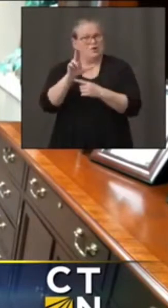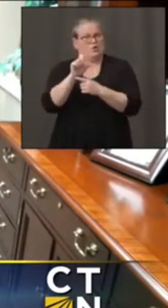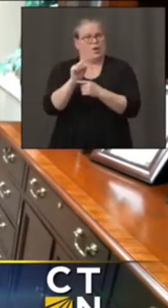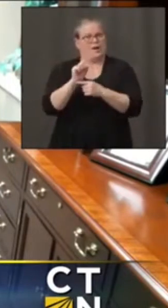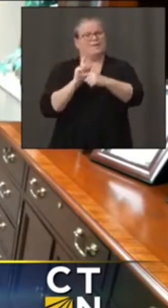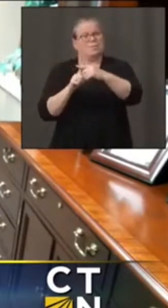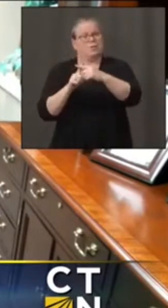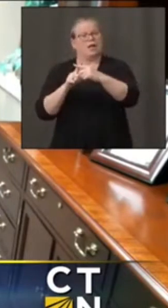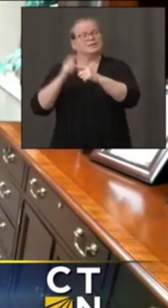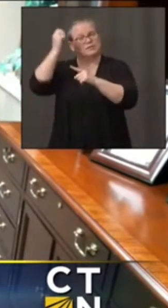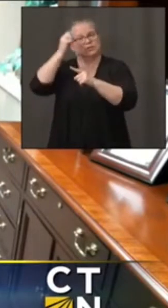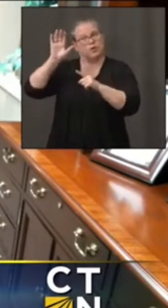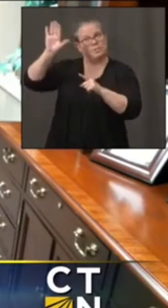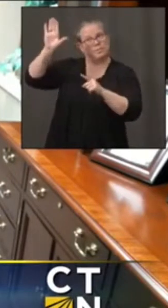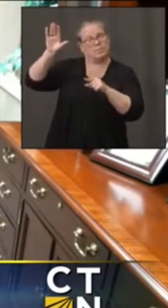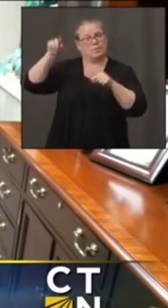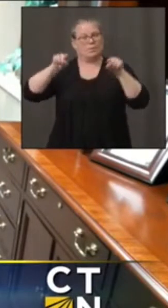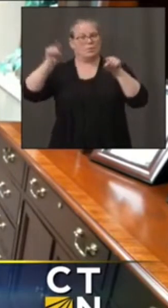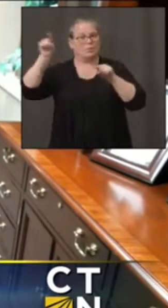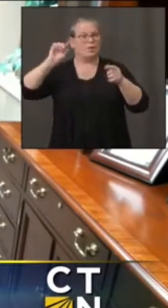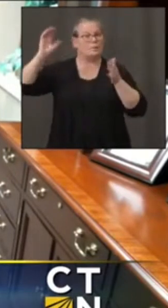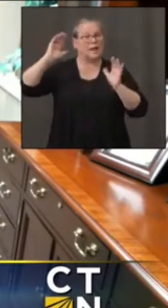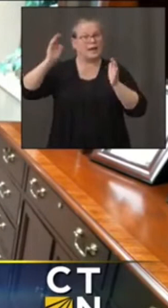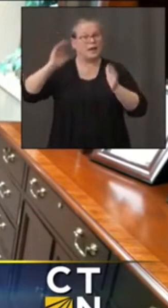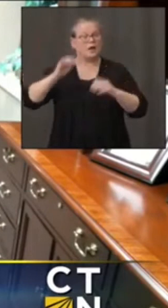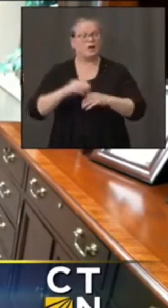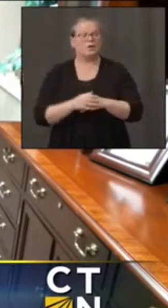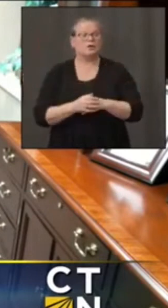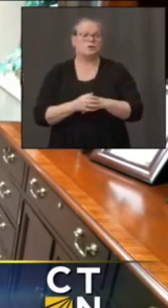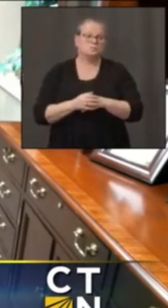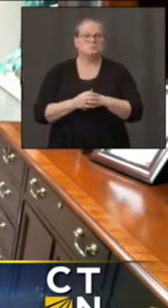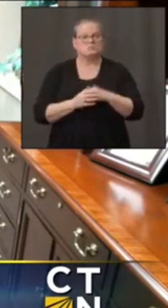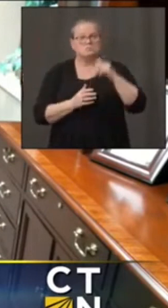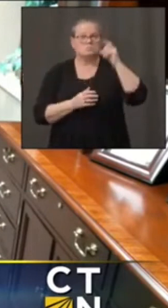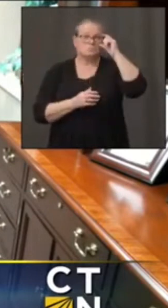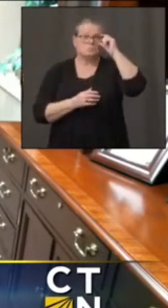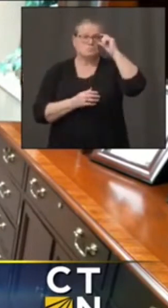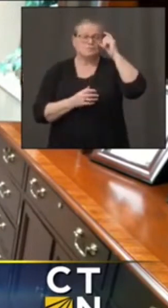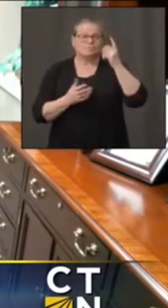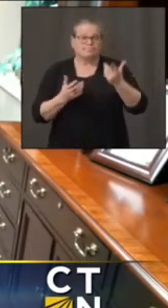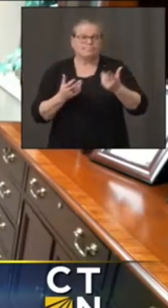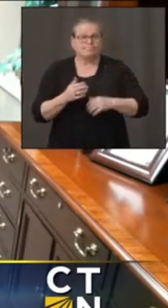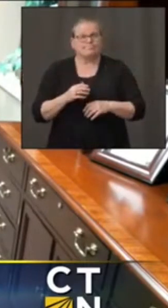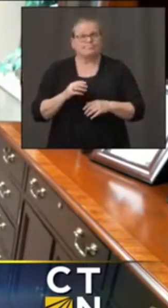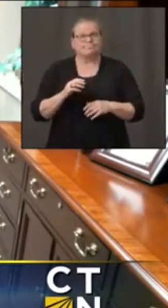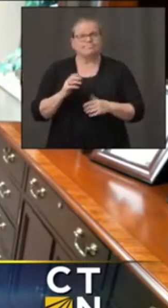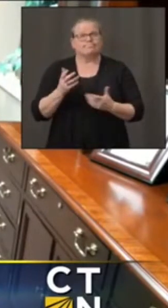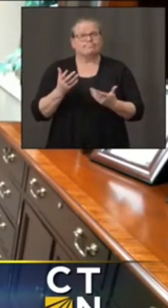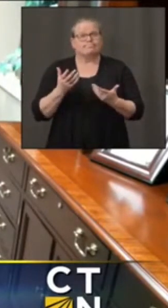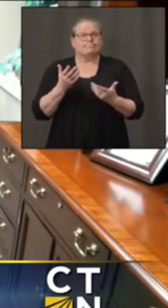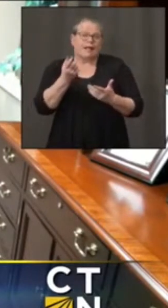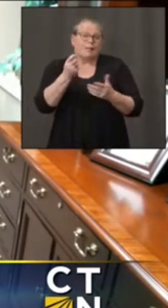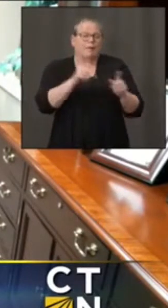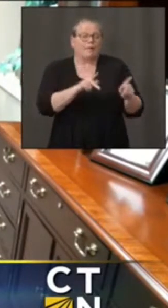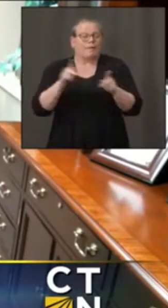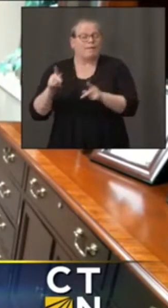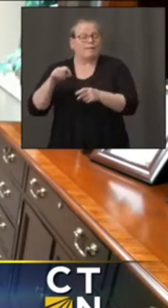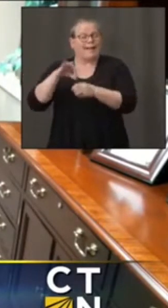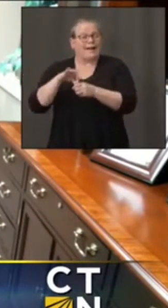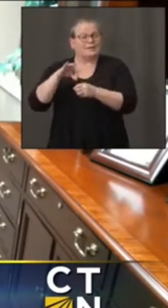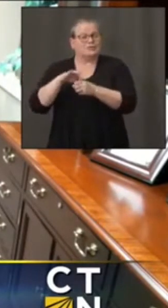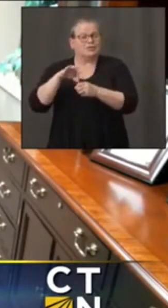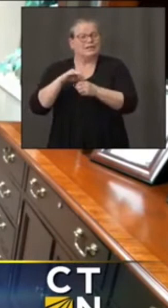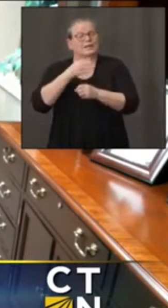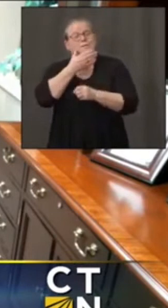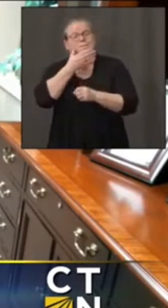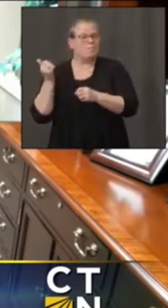that much like when you look at election polls, perhaps it's most useful to look at the aggregate of what